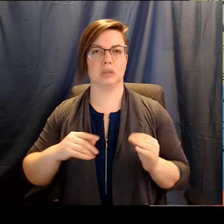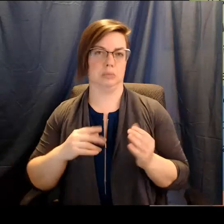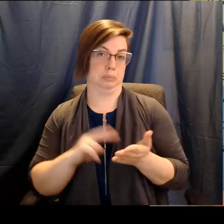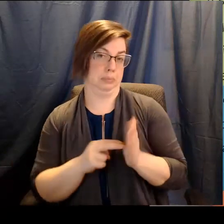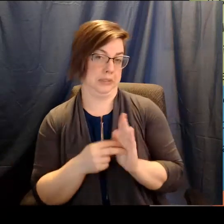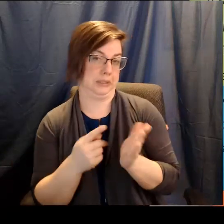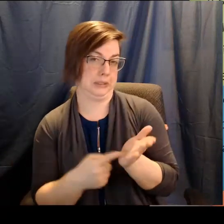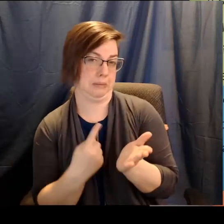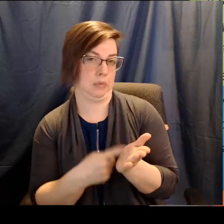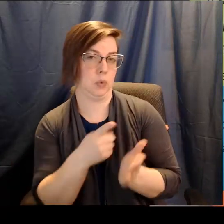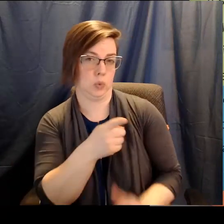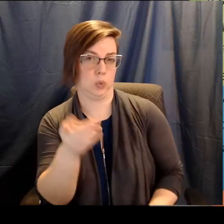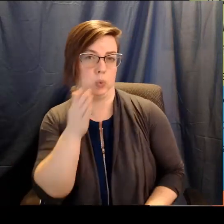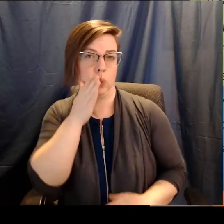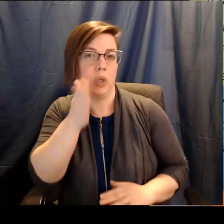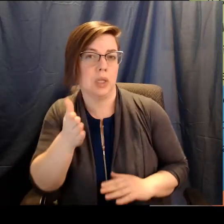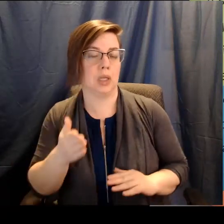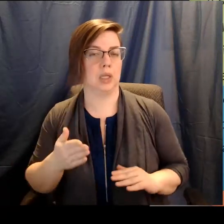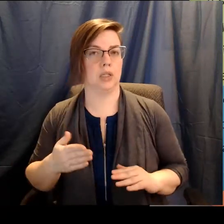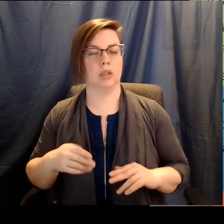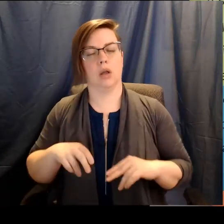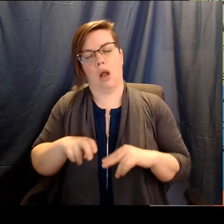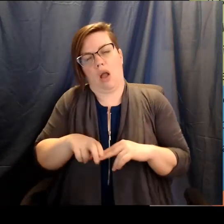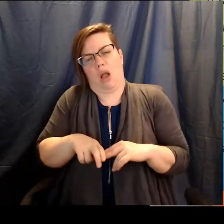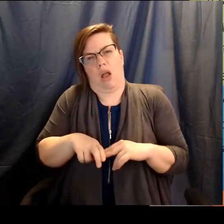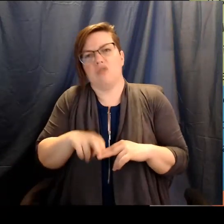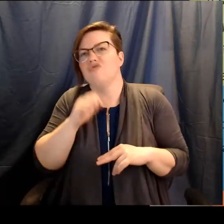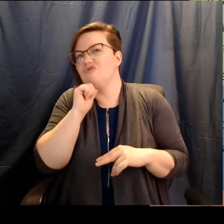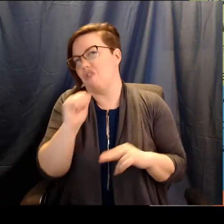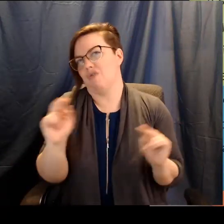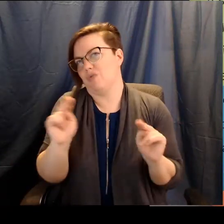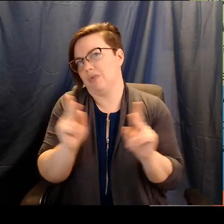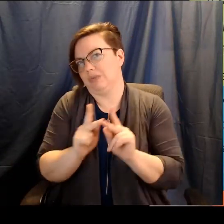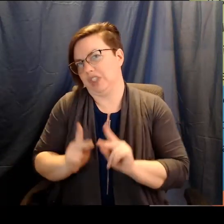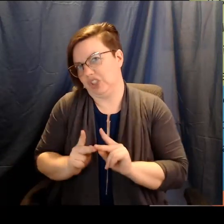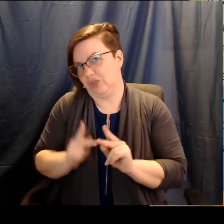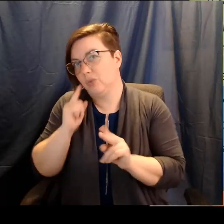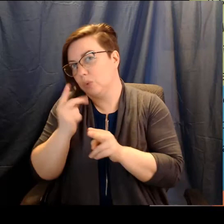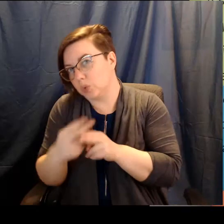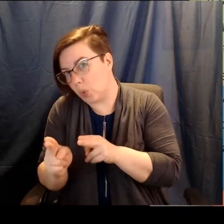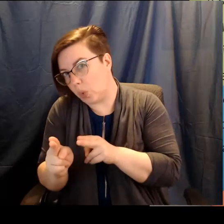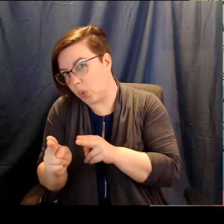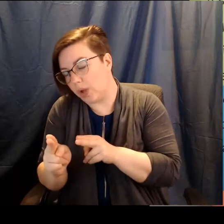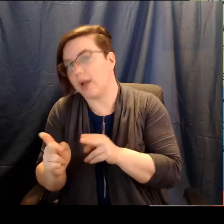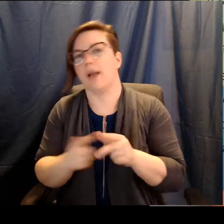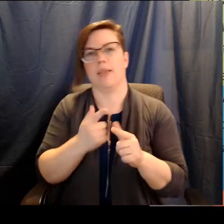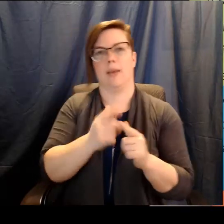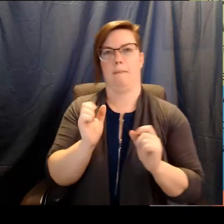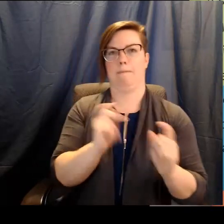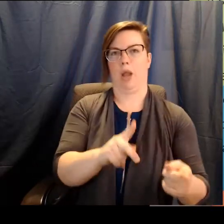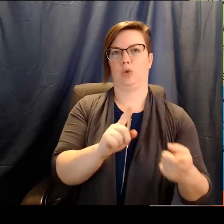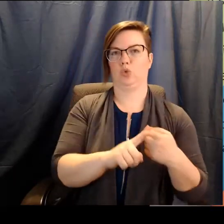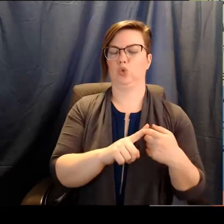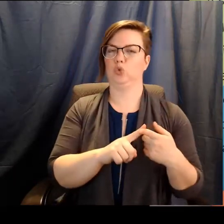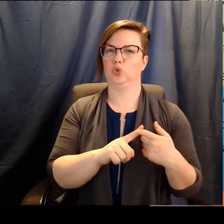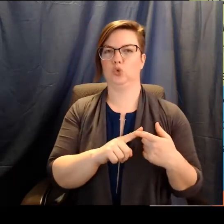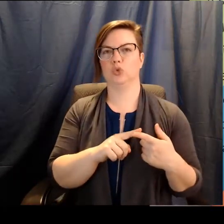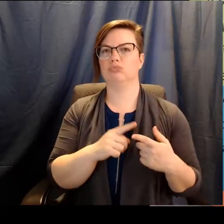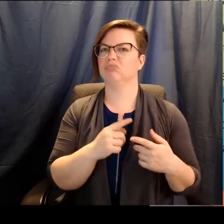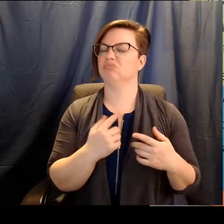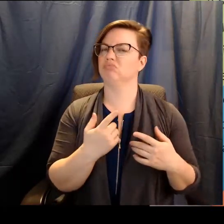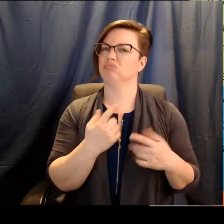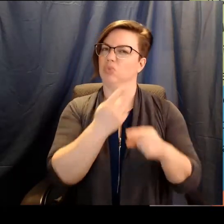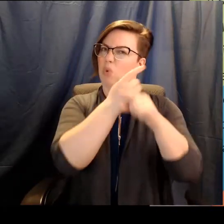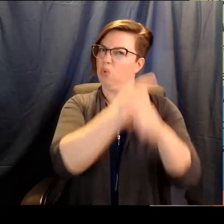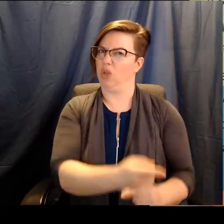way to reset yourself before you go back to your preferred setup. So one example would be working on the couch,